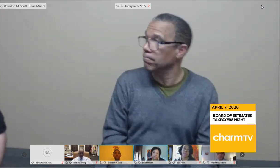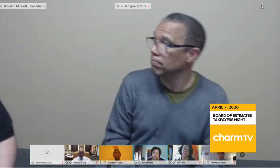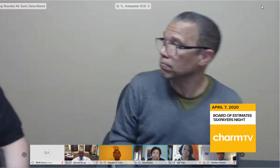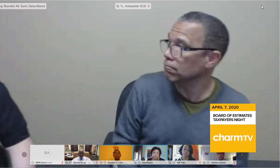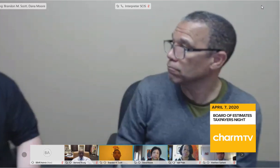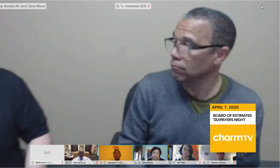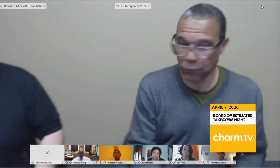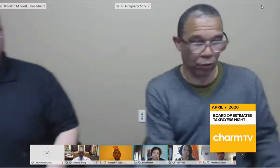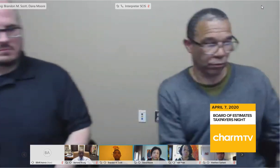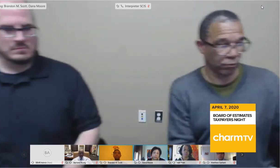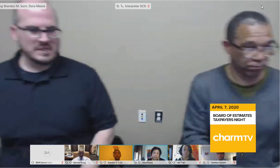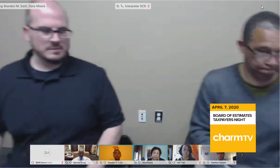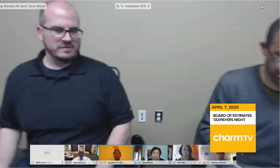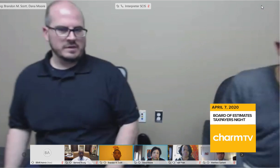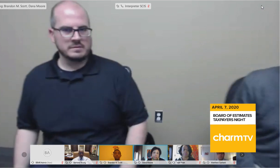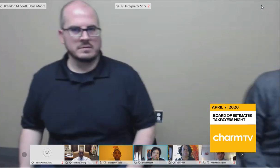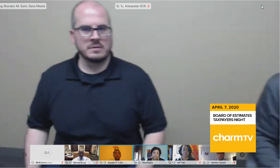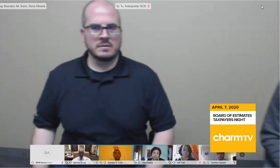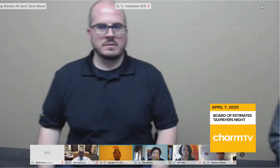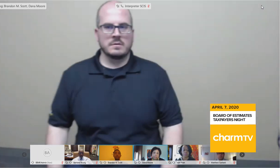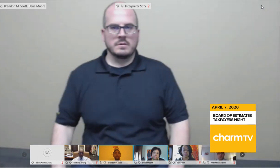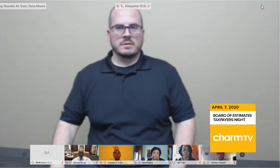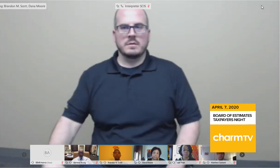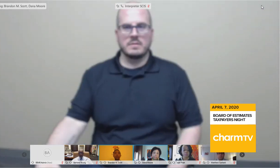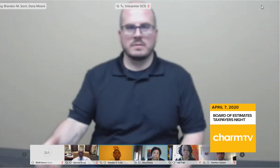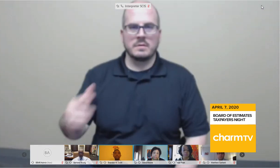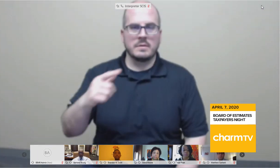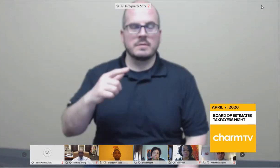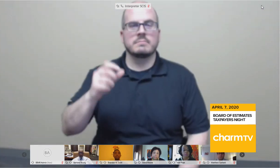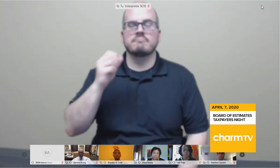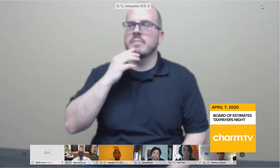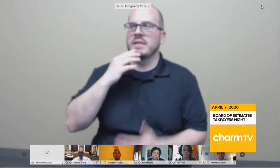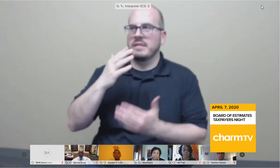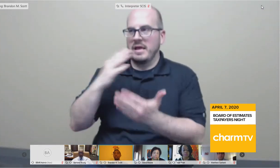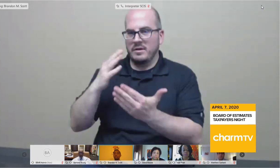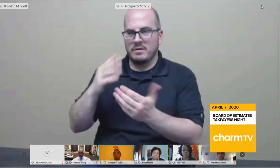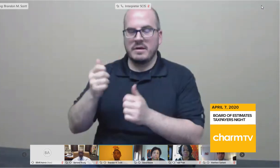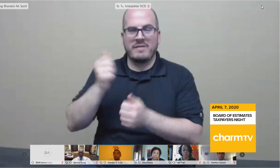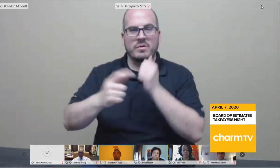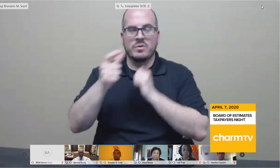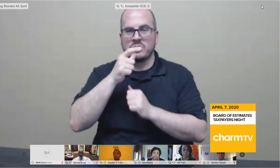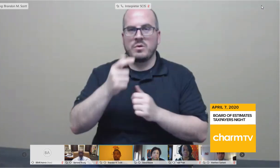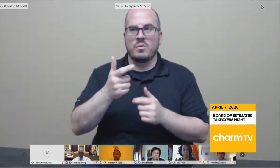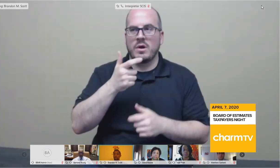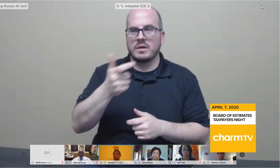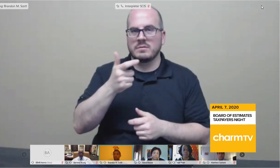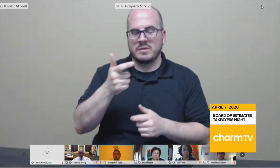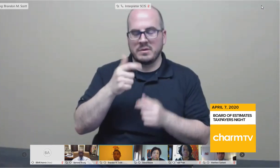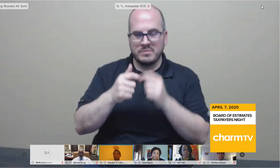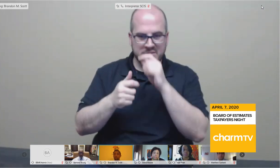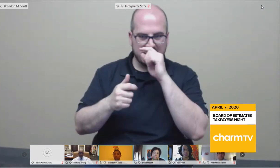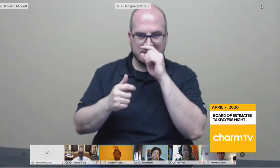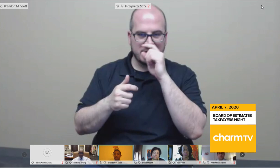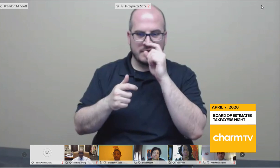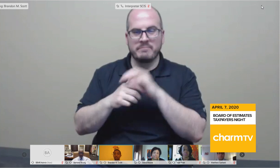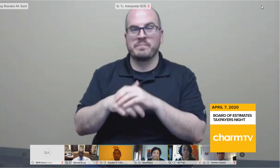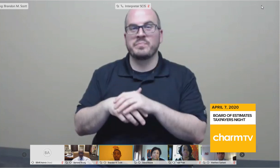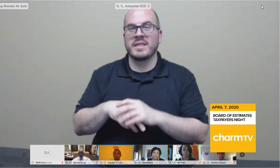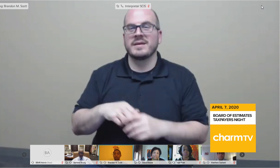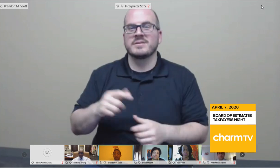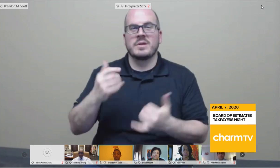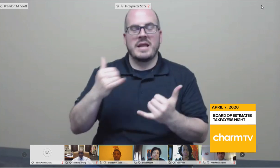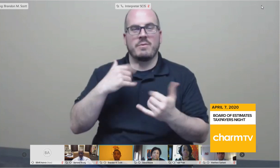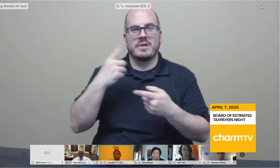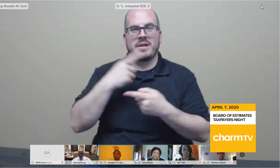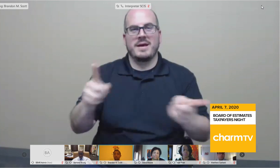Thank you, Bob. Bob, and for everyone watching and in virtual attendance, I also want to acknowledge the virtual presence